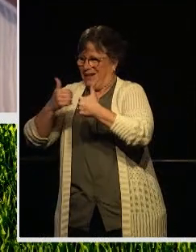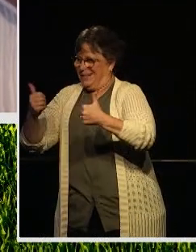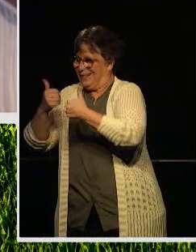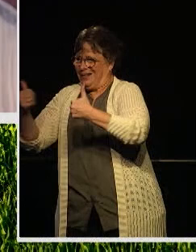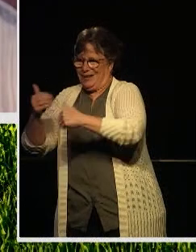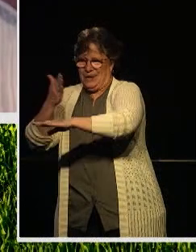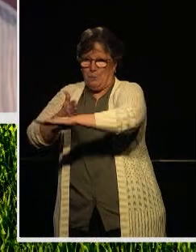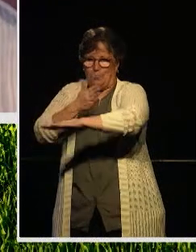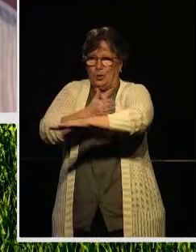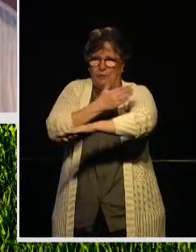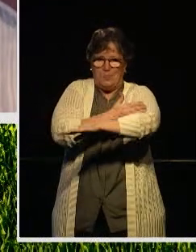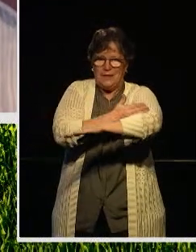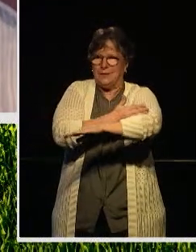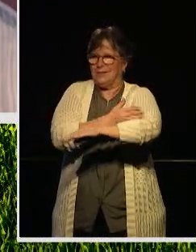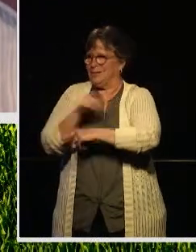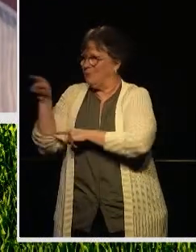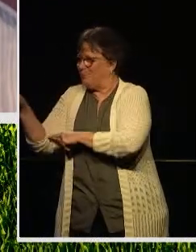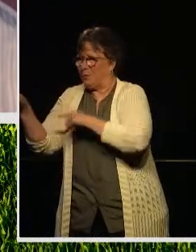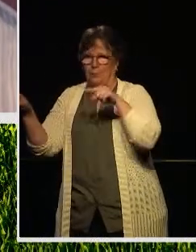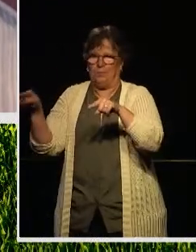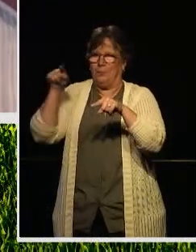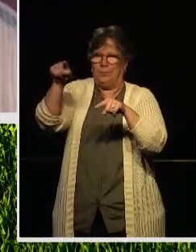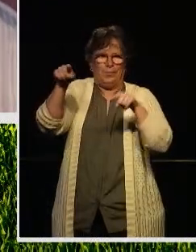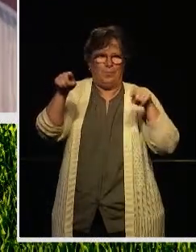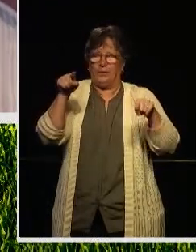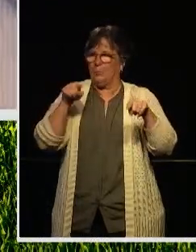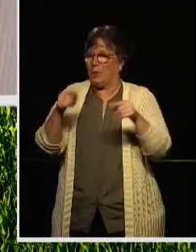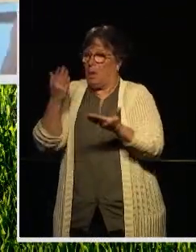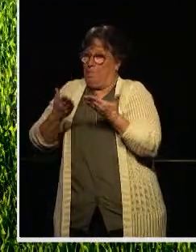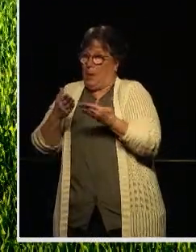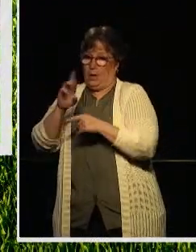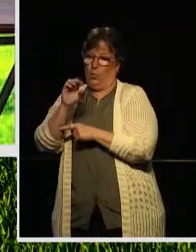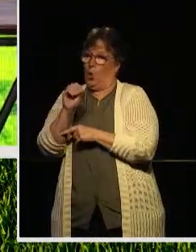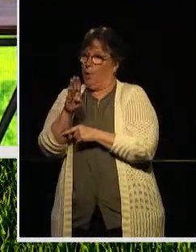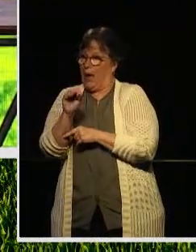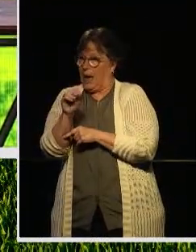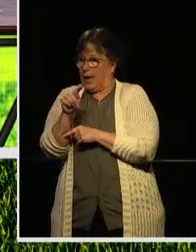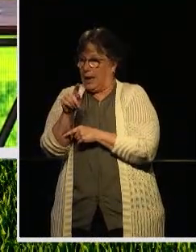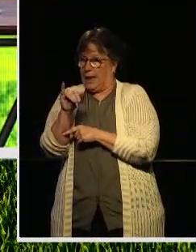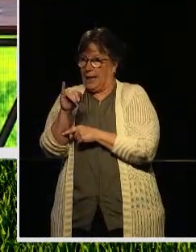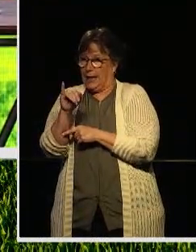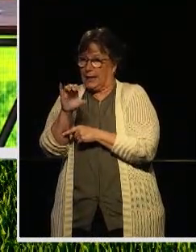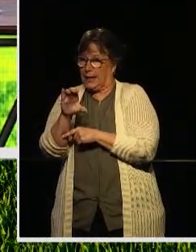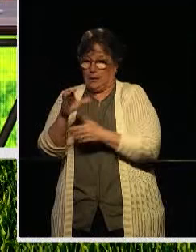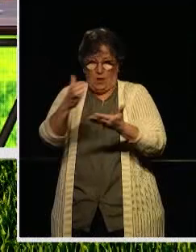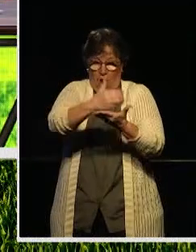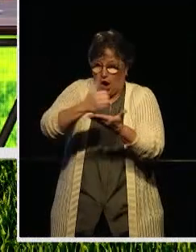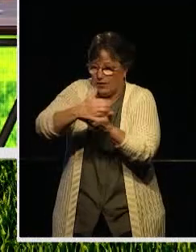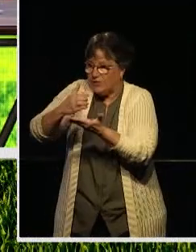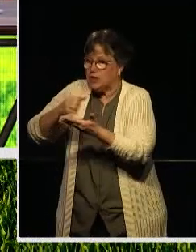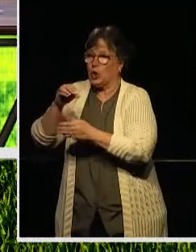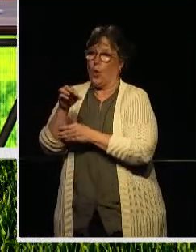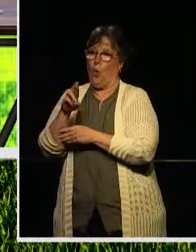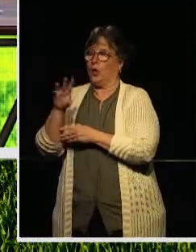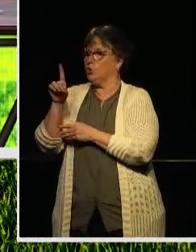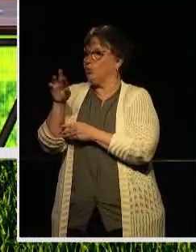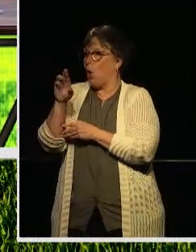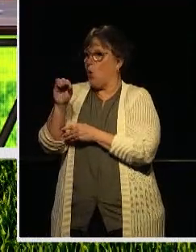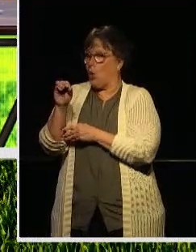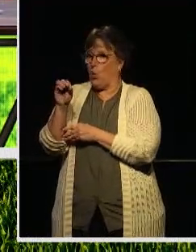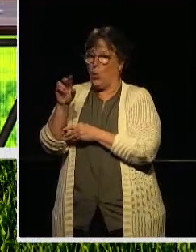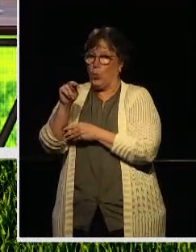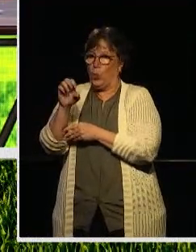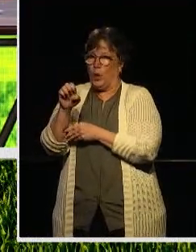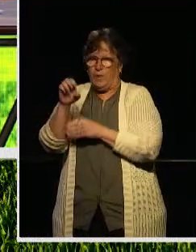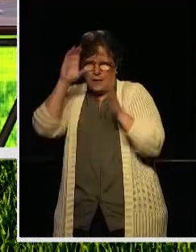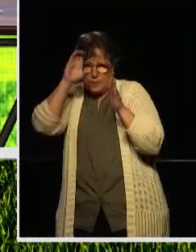improvements that are happening out there, where there might be a robotic harvester or a drone that's doing visual imaging of